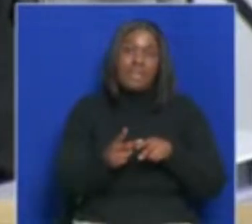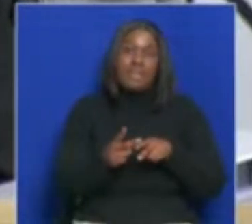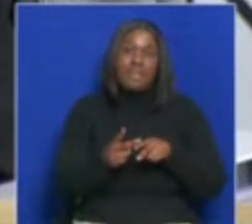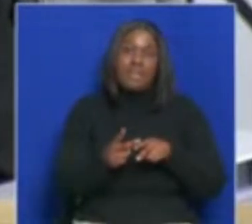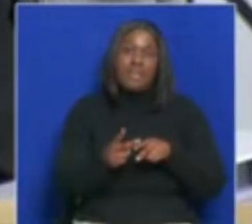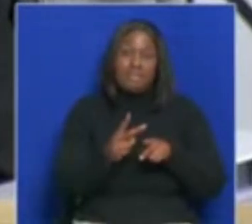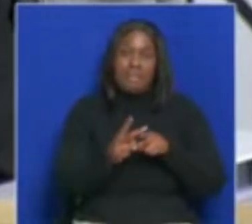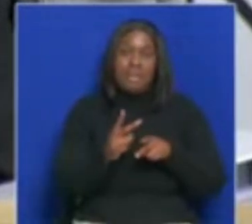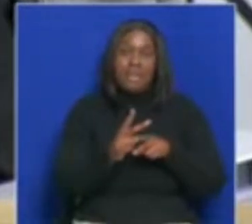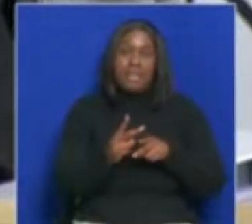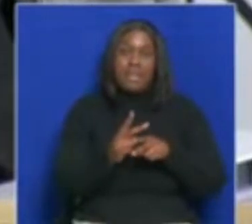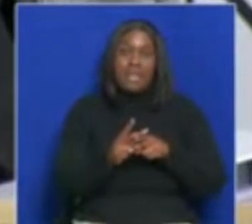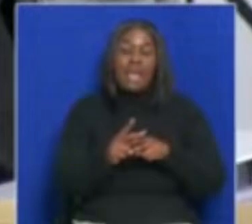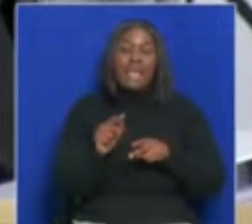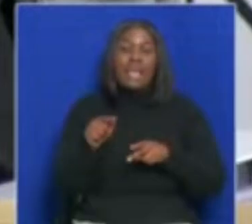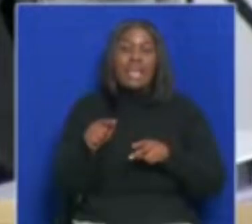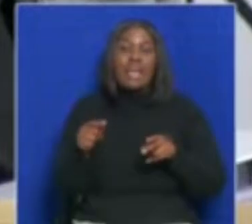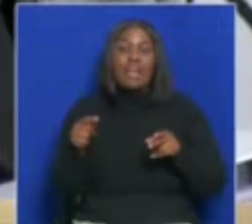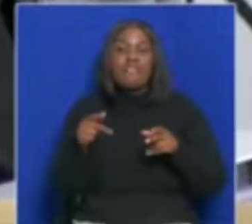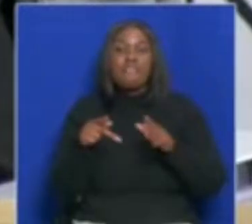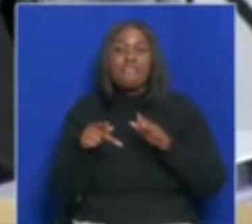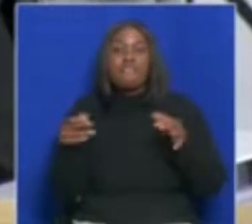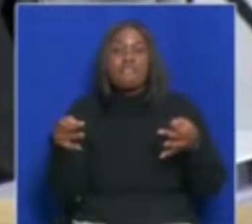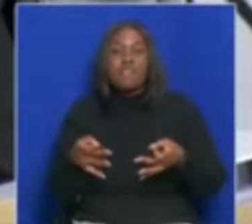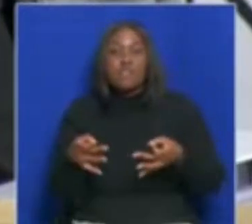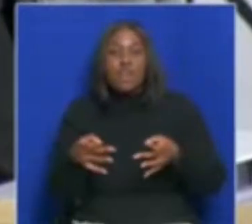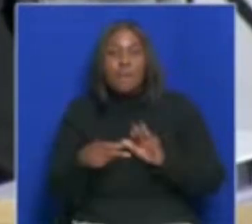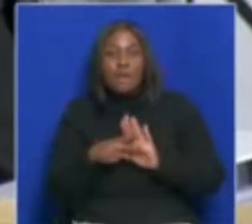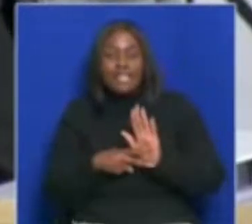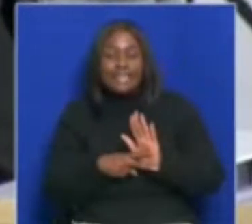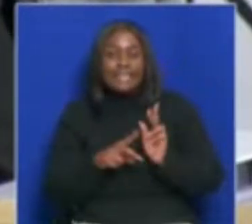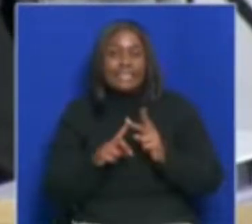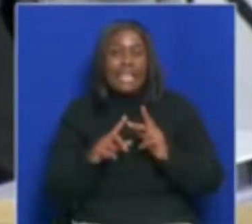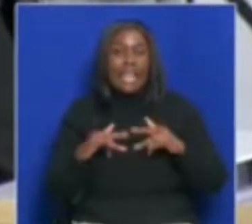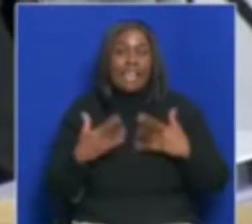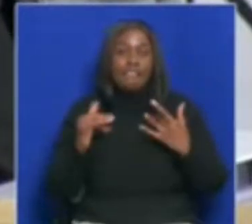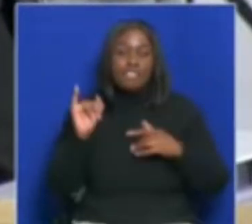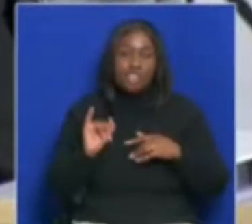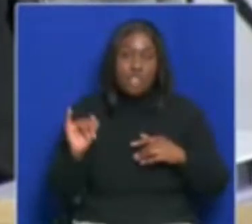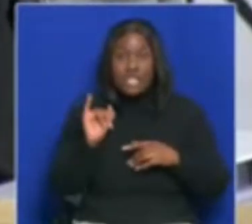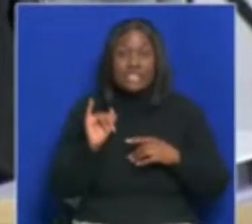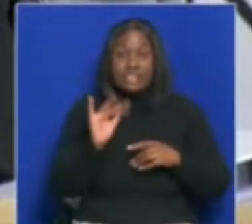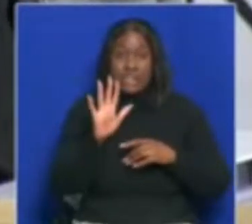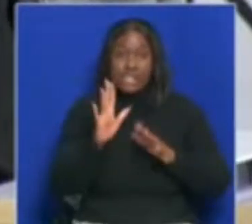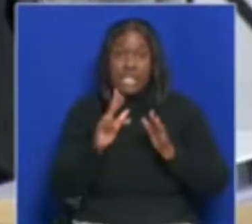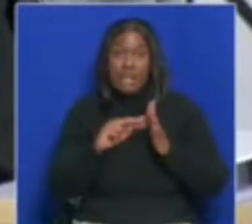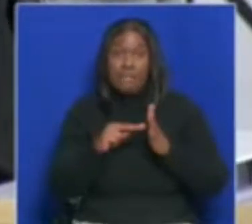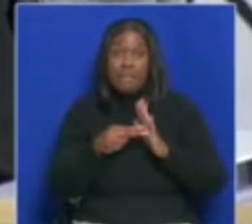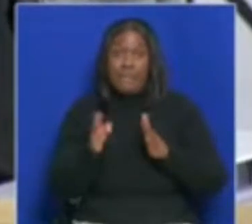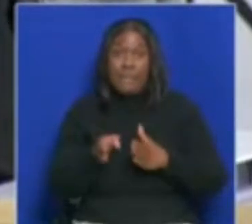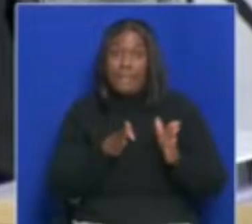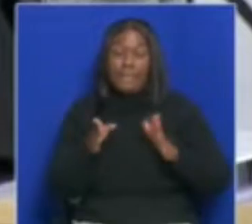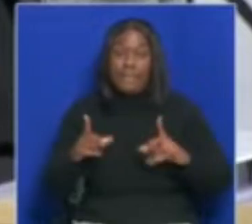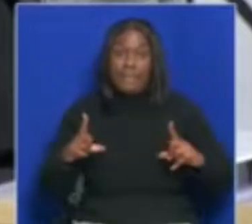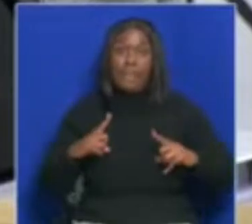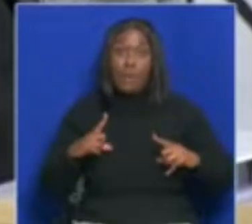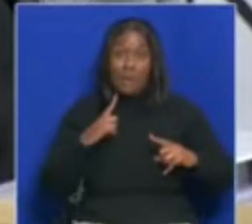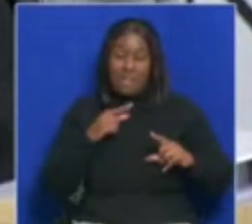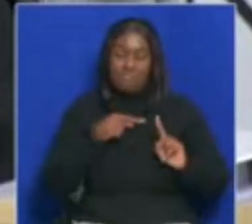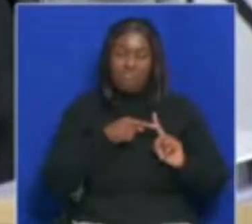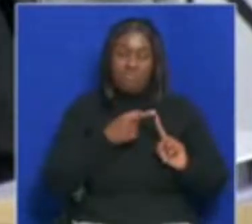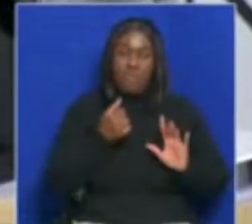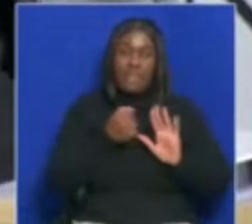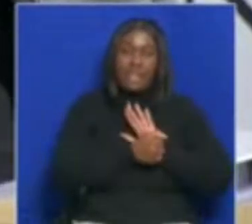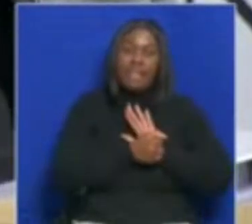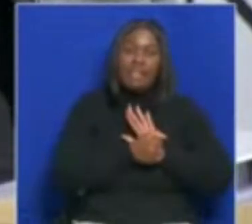funeral cover and insurance, everything in order, because they're going to kill him. That is what the father will talk